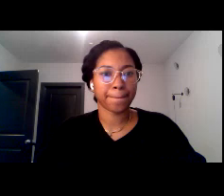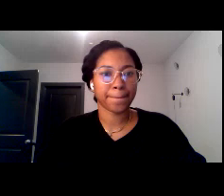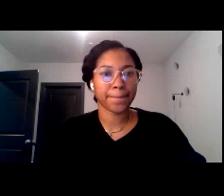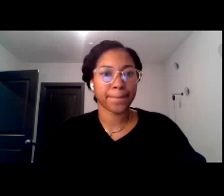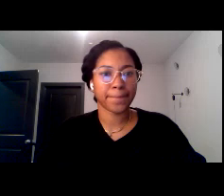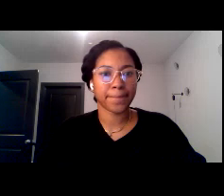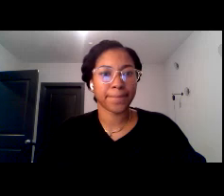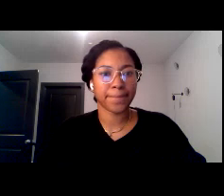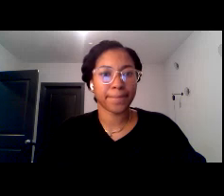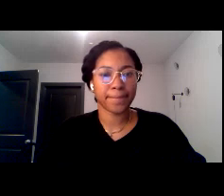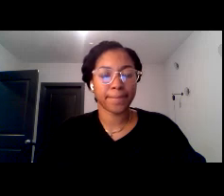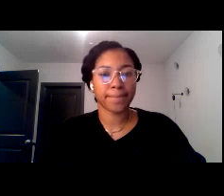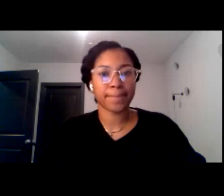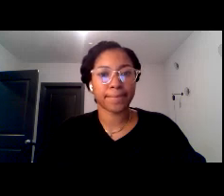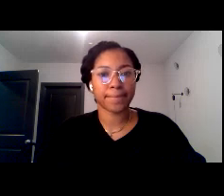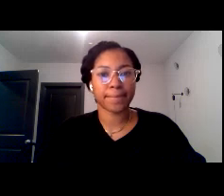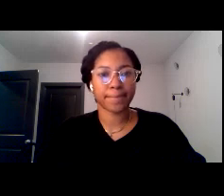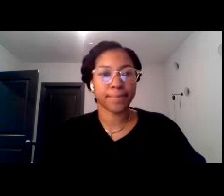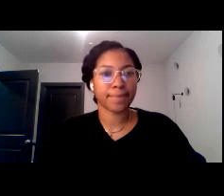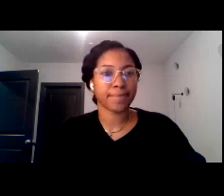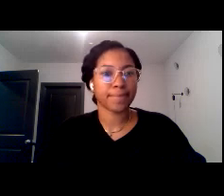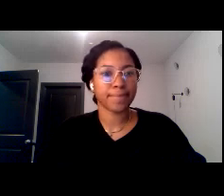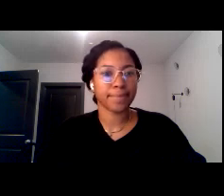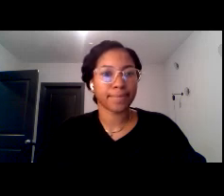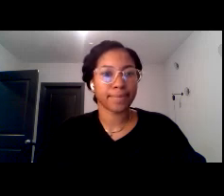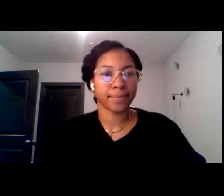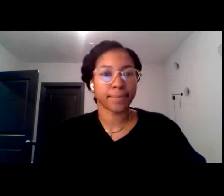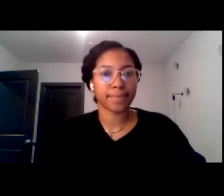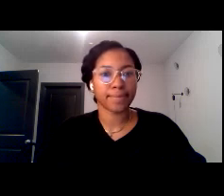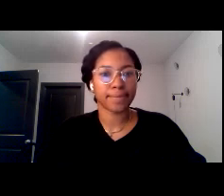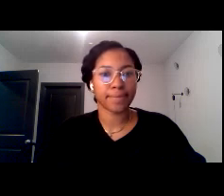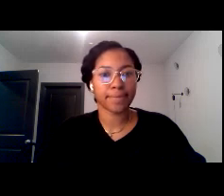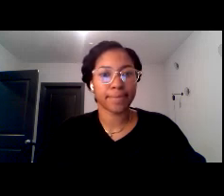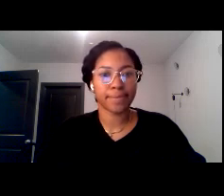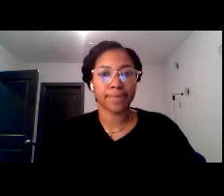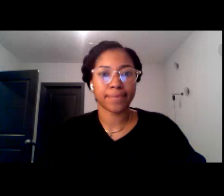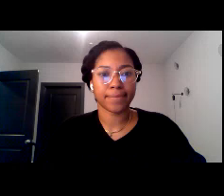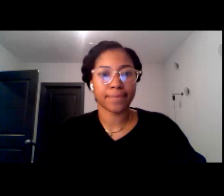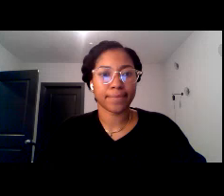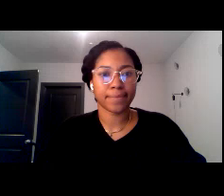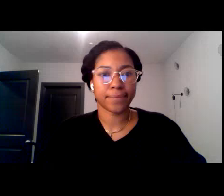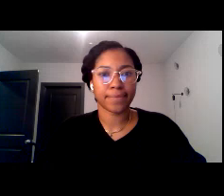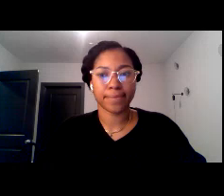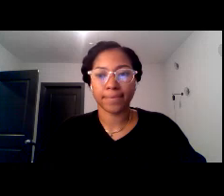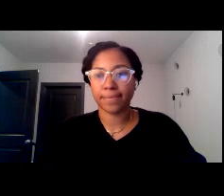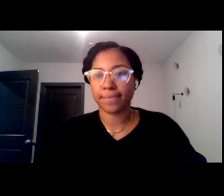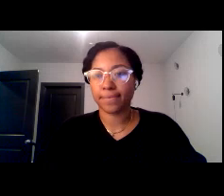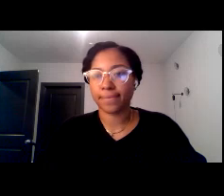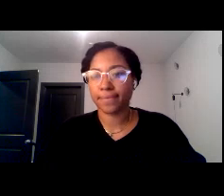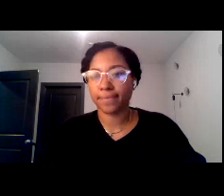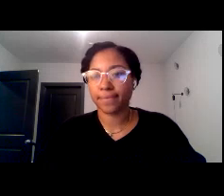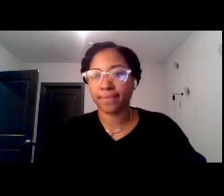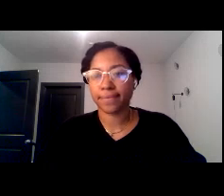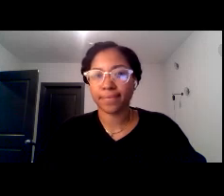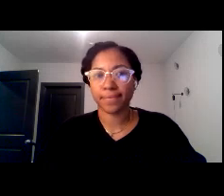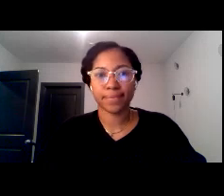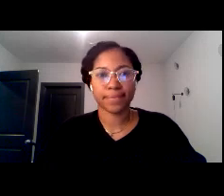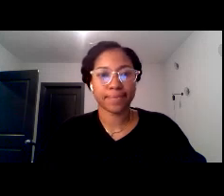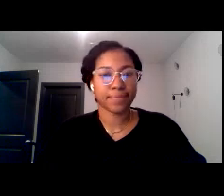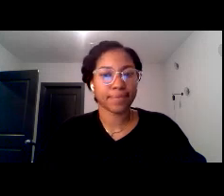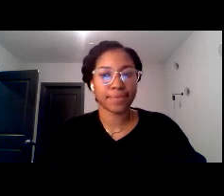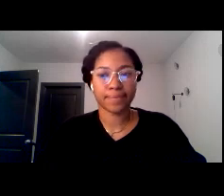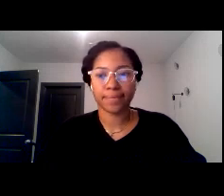Should start date per member service agreement match with the service start date in the AmeriCorps portal, yes or no? Somebody wants to put